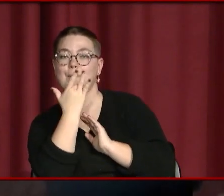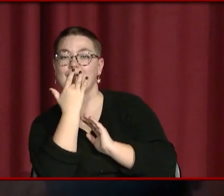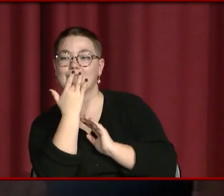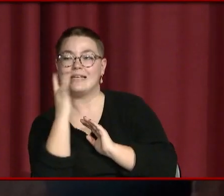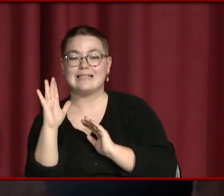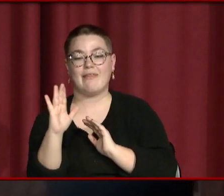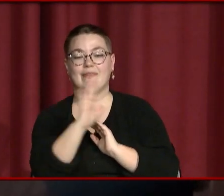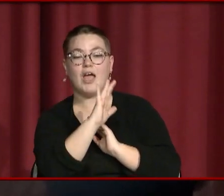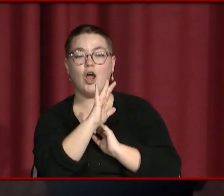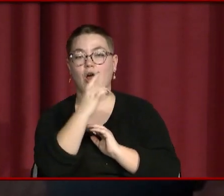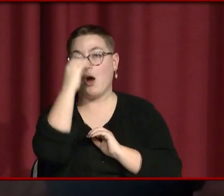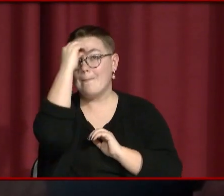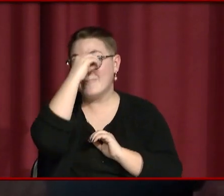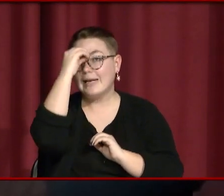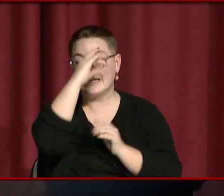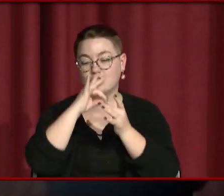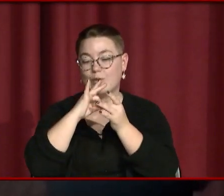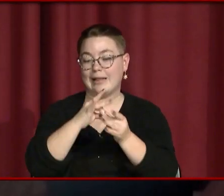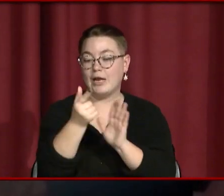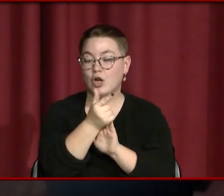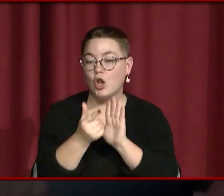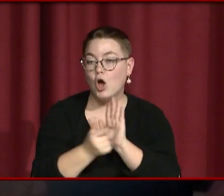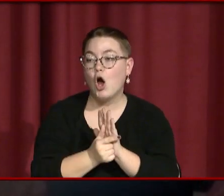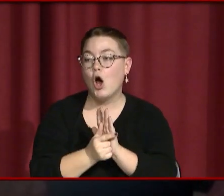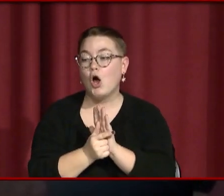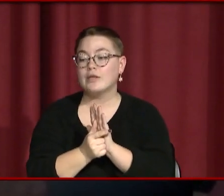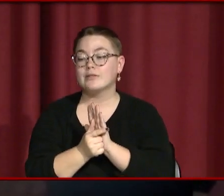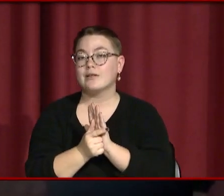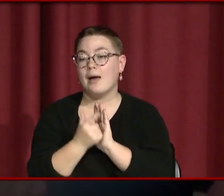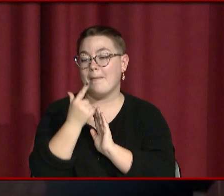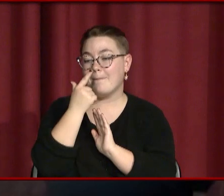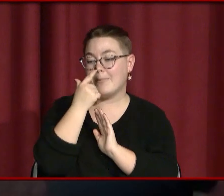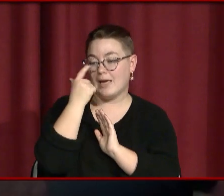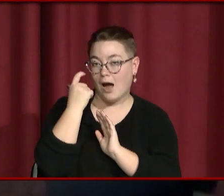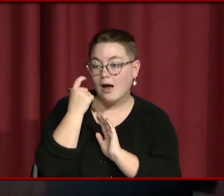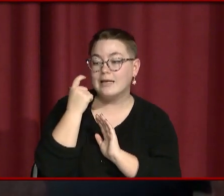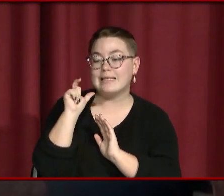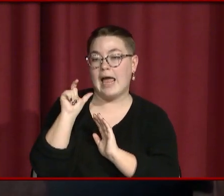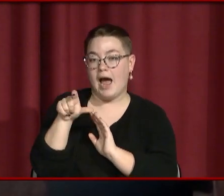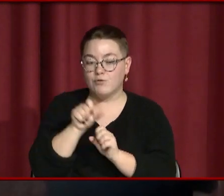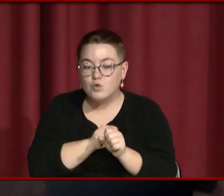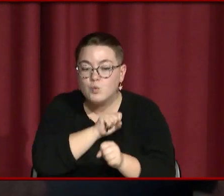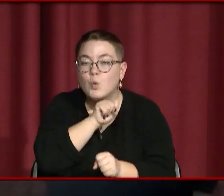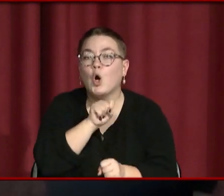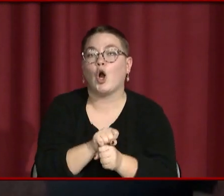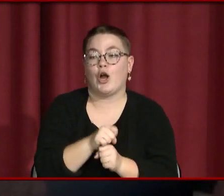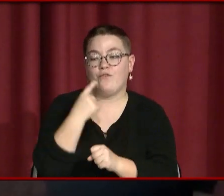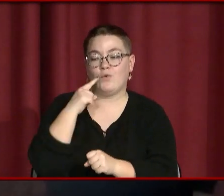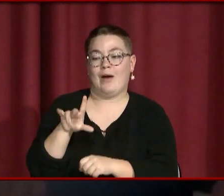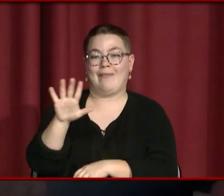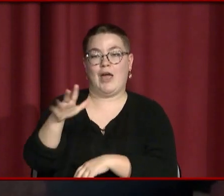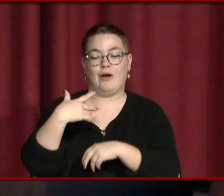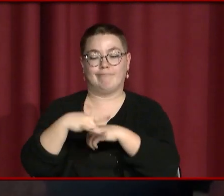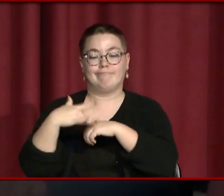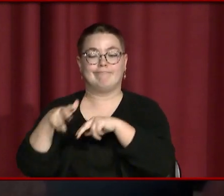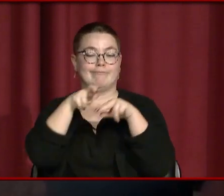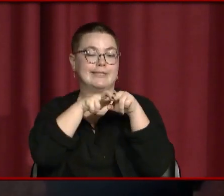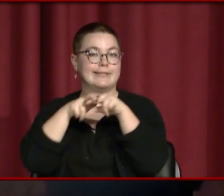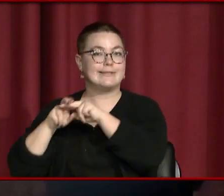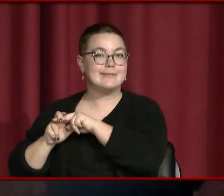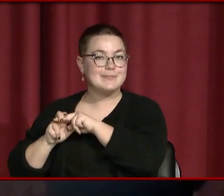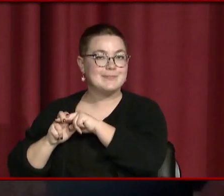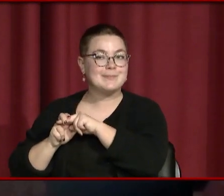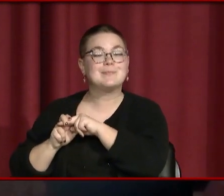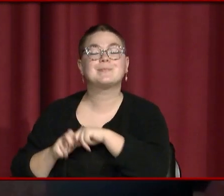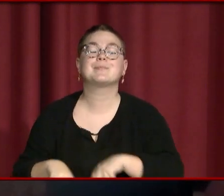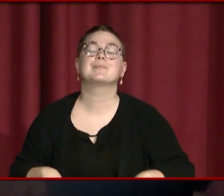doing whatever they want, knowing that they will always win that seat. So we will have a more responsive Ohio State House. And keep in